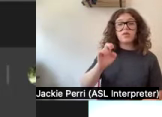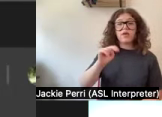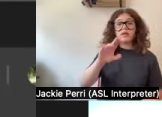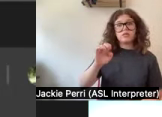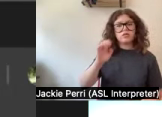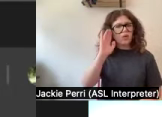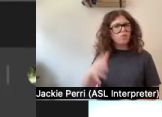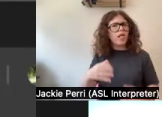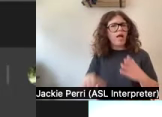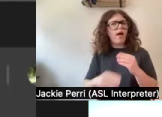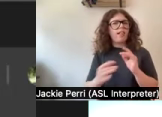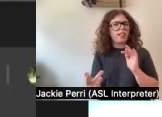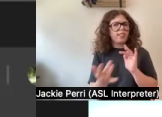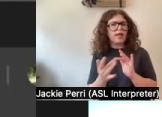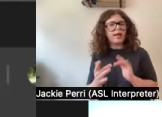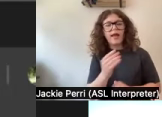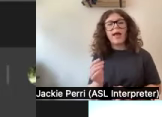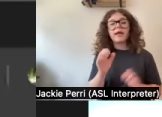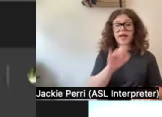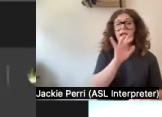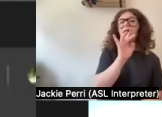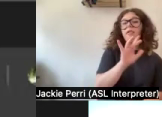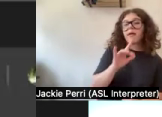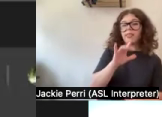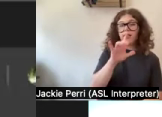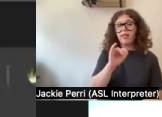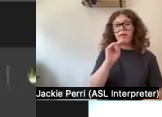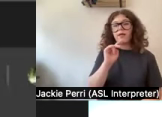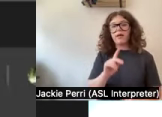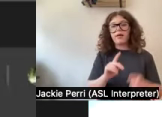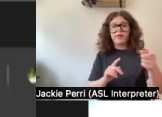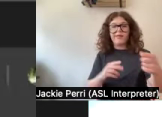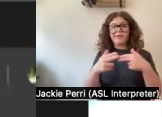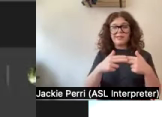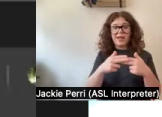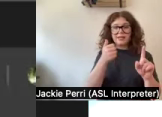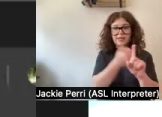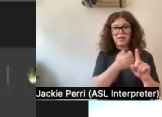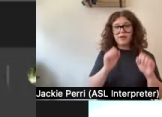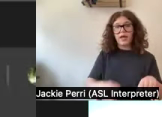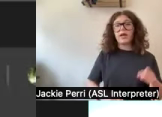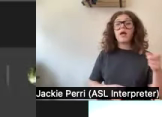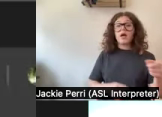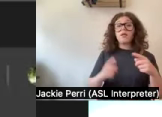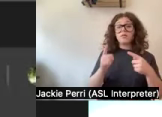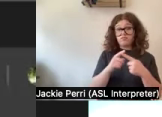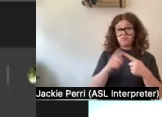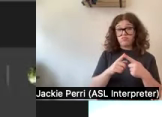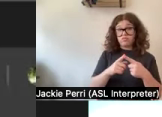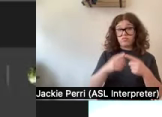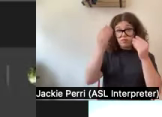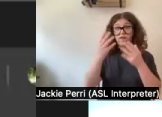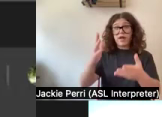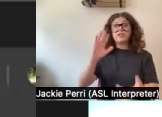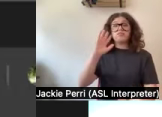also hyperlinked in the slides. But the scope and sequence provides an overview of the curriculum in